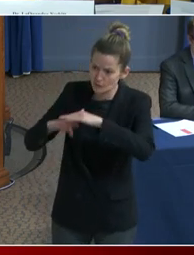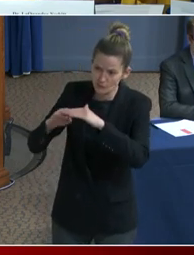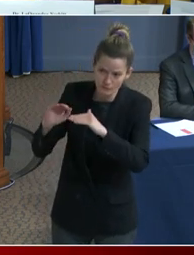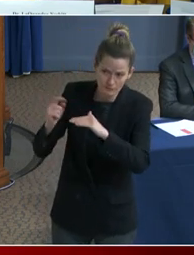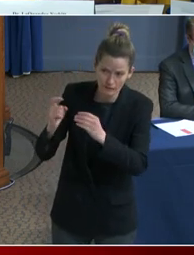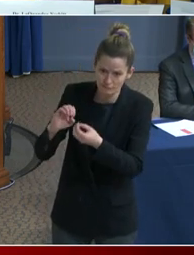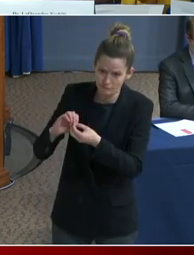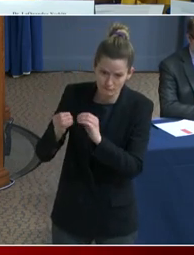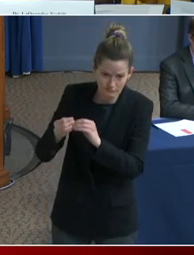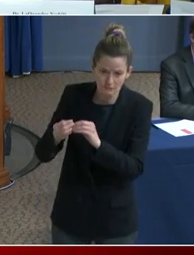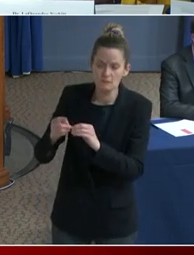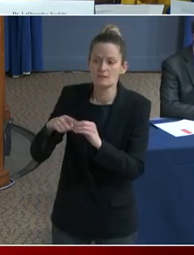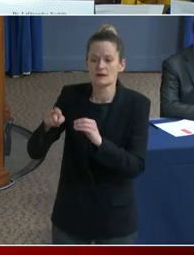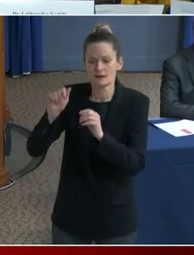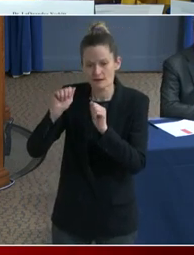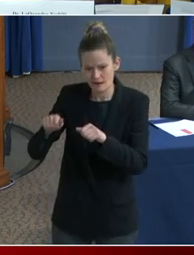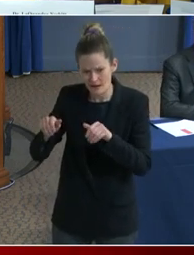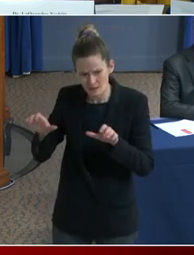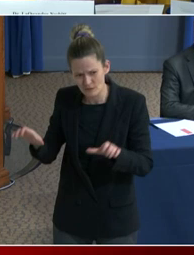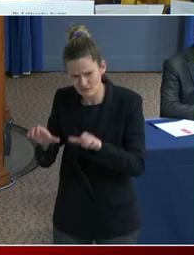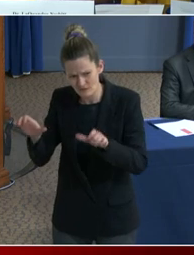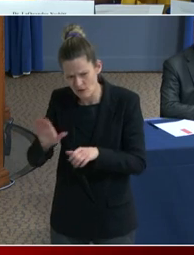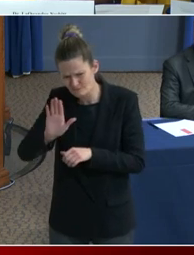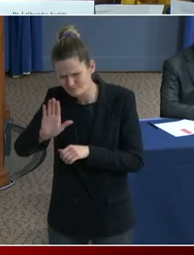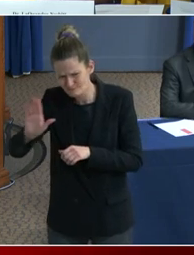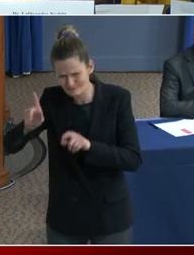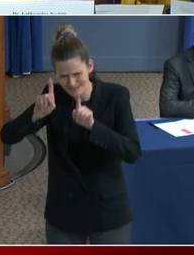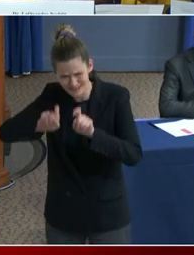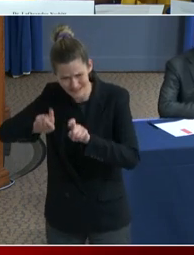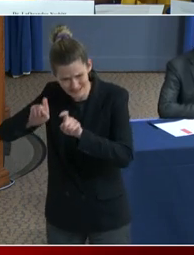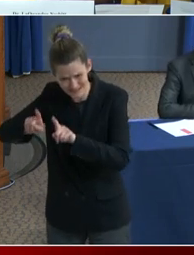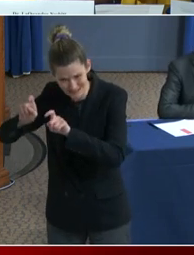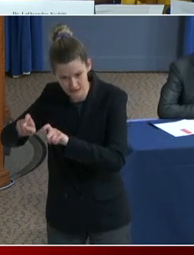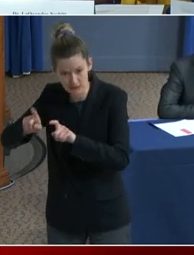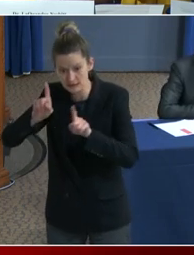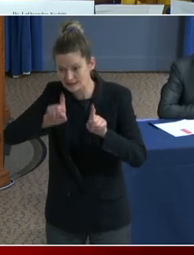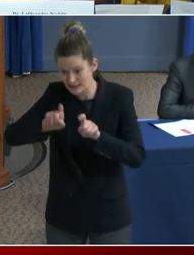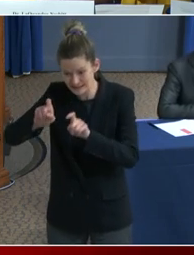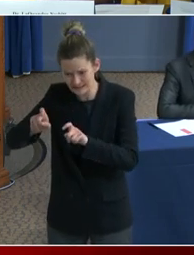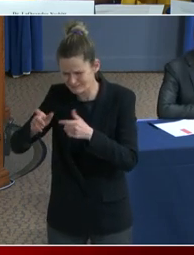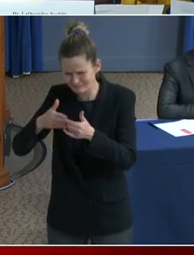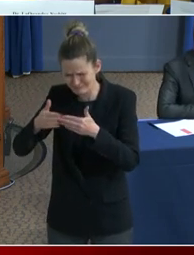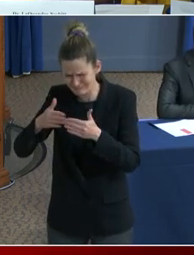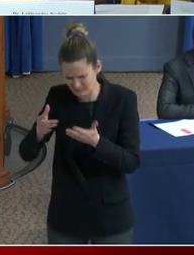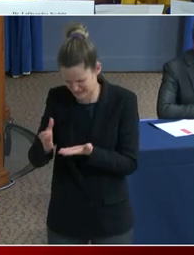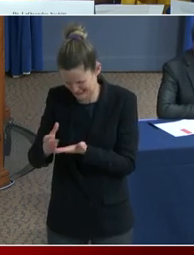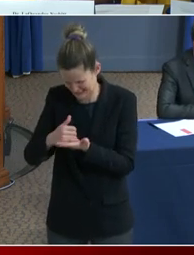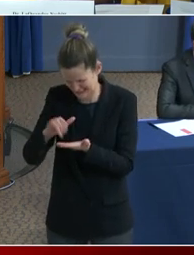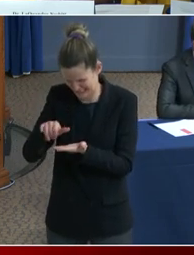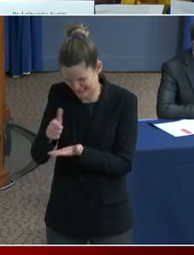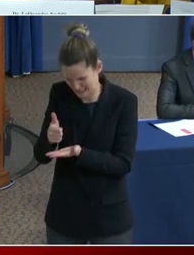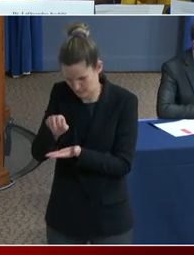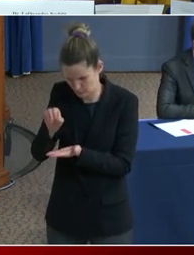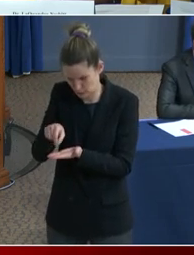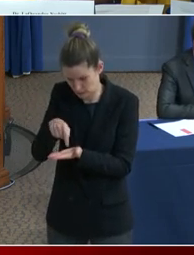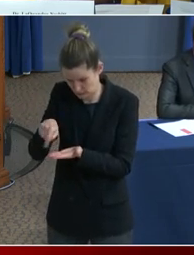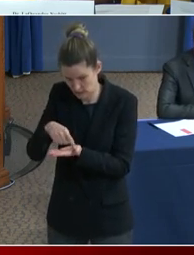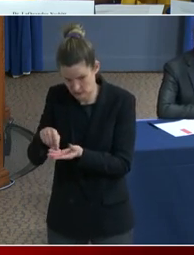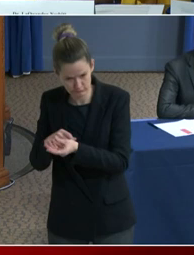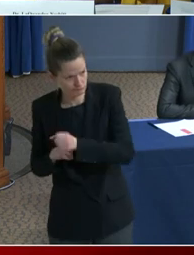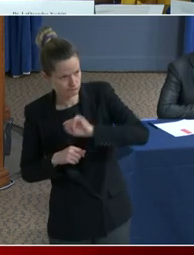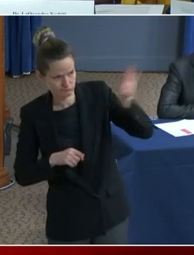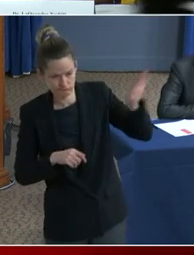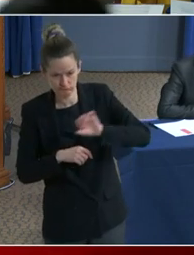to perform sequencing can send 10% of their specimens to the DC Public Health Laboratory for sequencing.